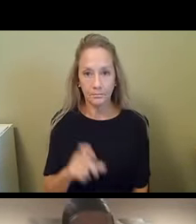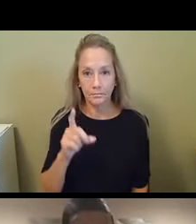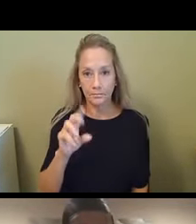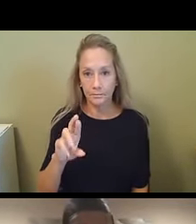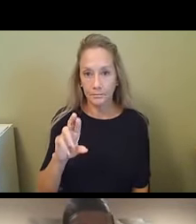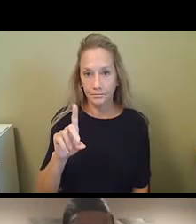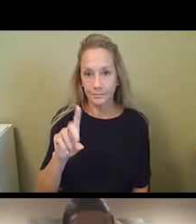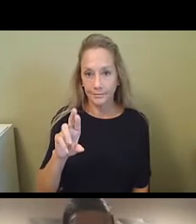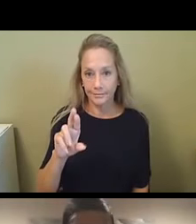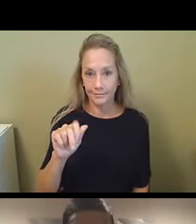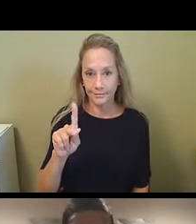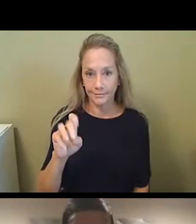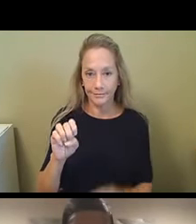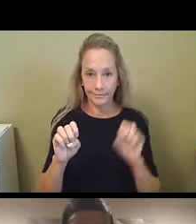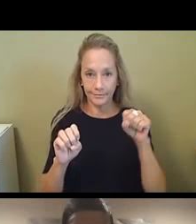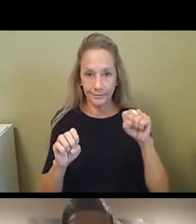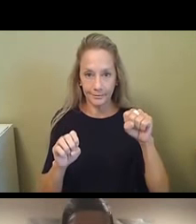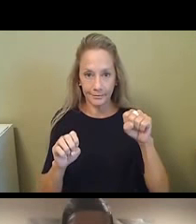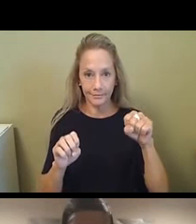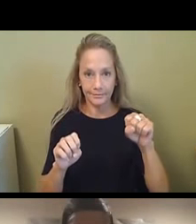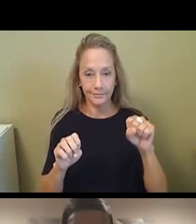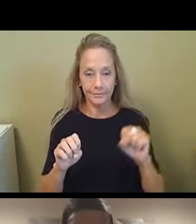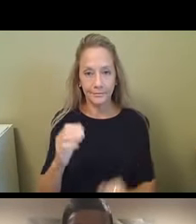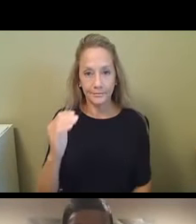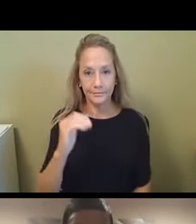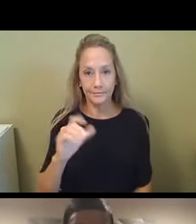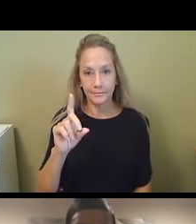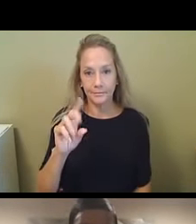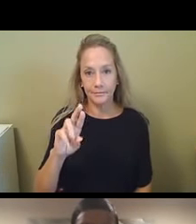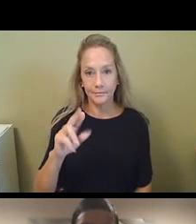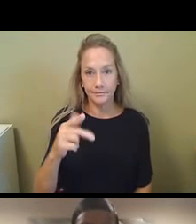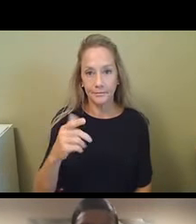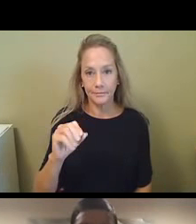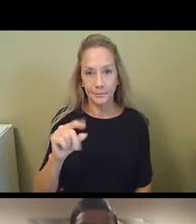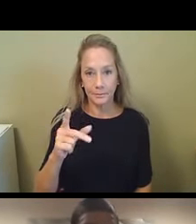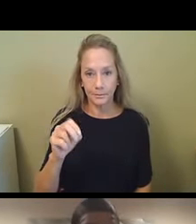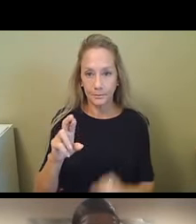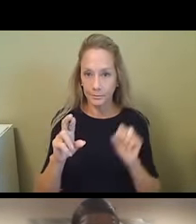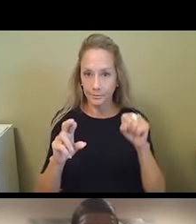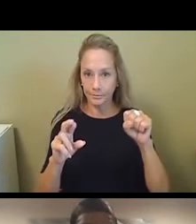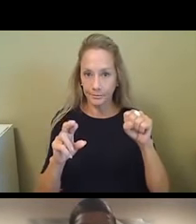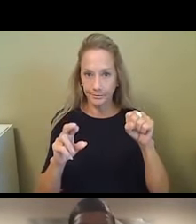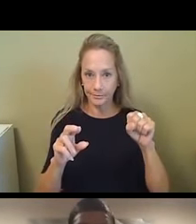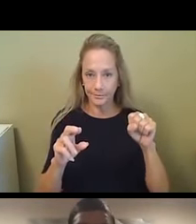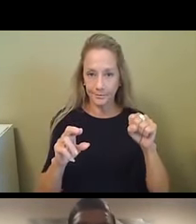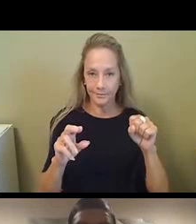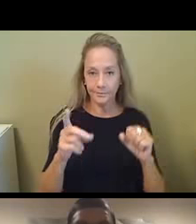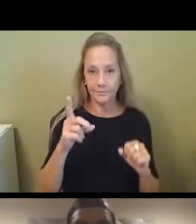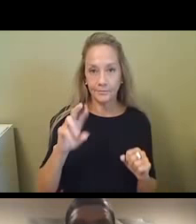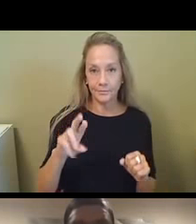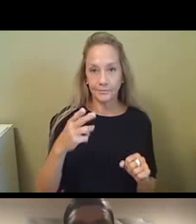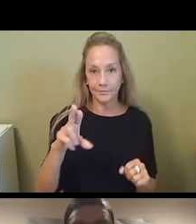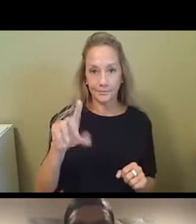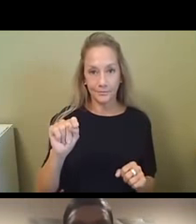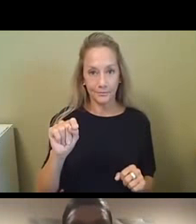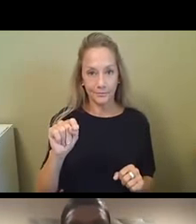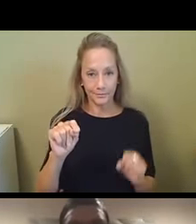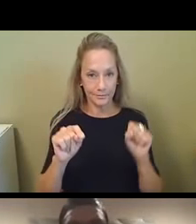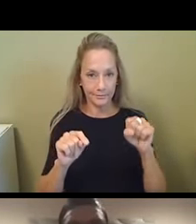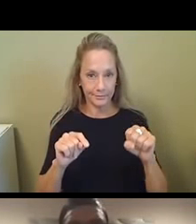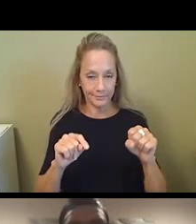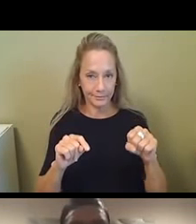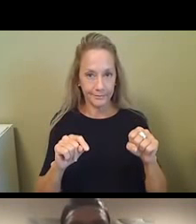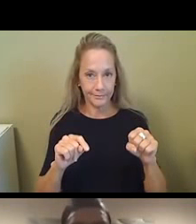Drake, Yes. Dr. Gotcher, Yes. Dr. Hurt,